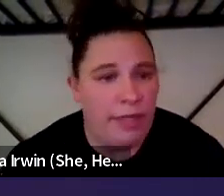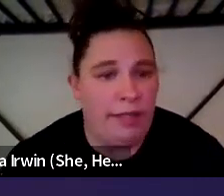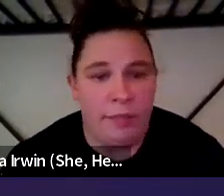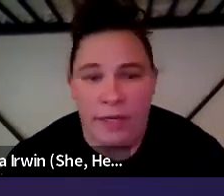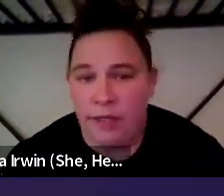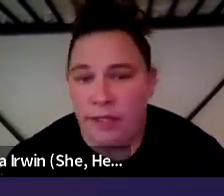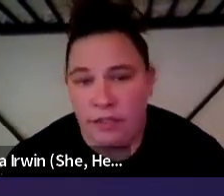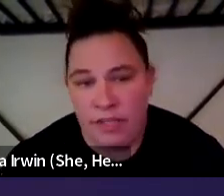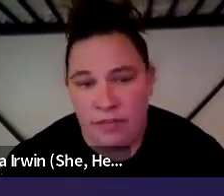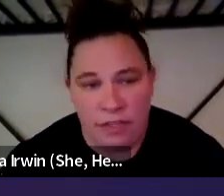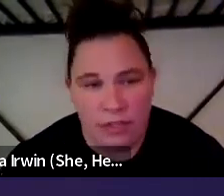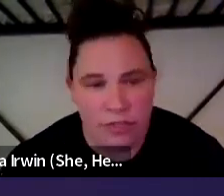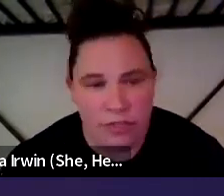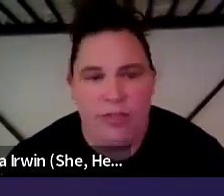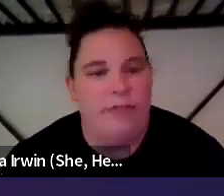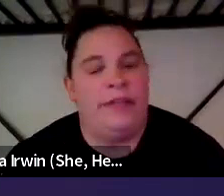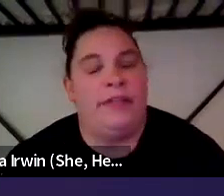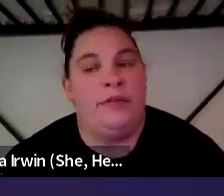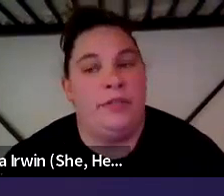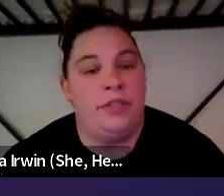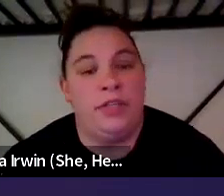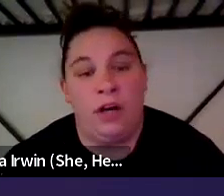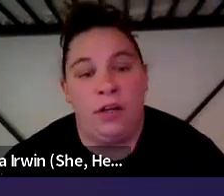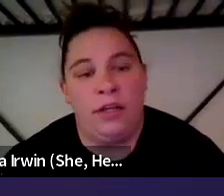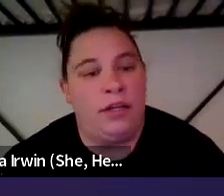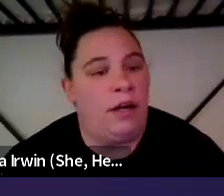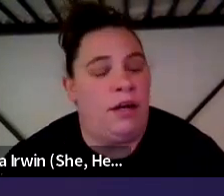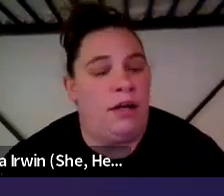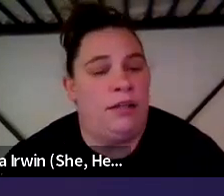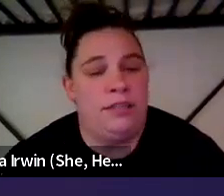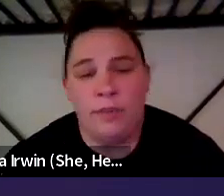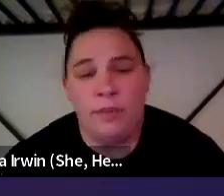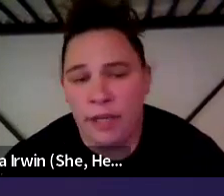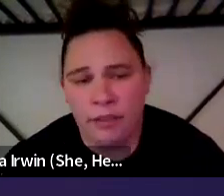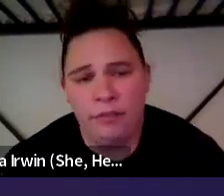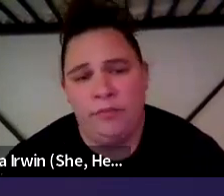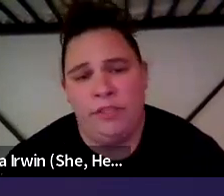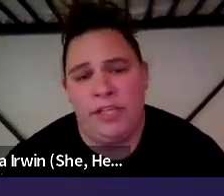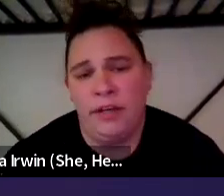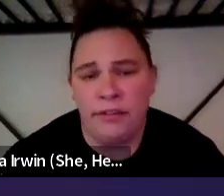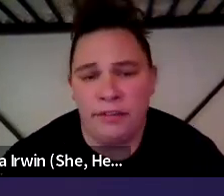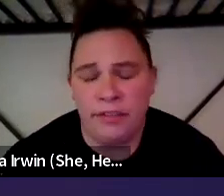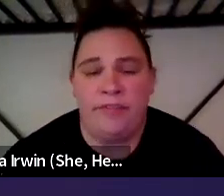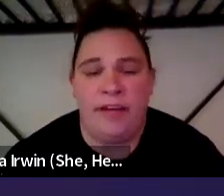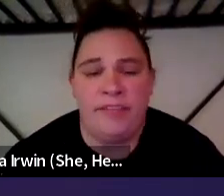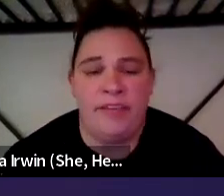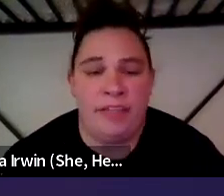work and compare and contrast features. Then you would call the demo line, which is